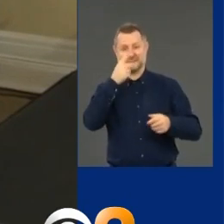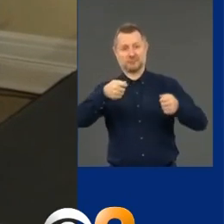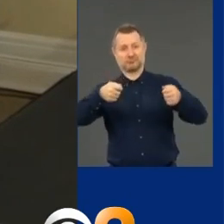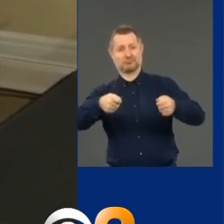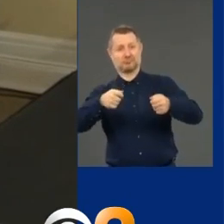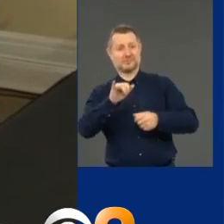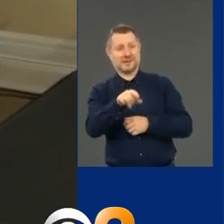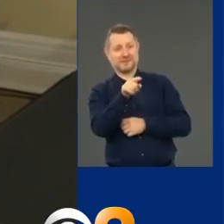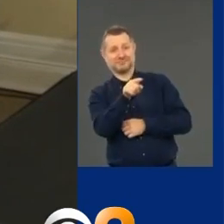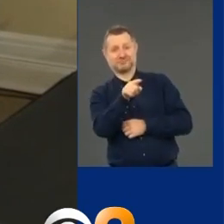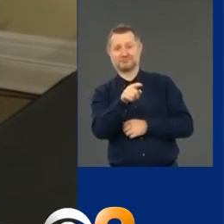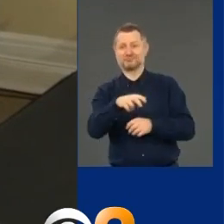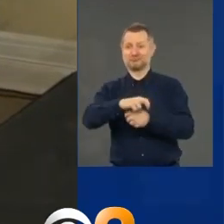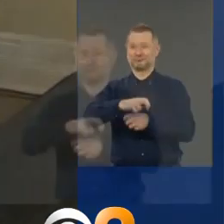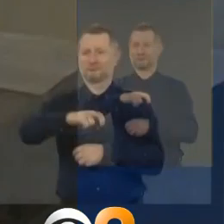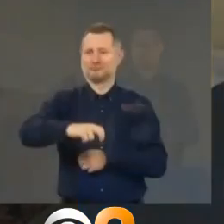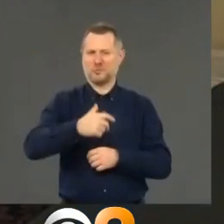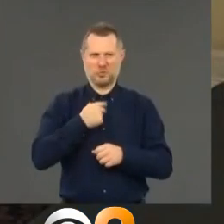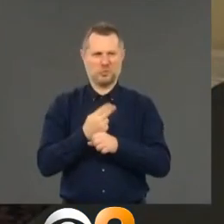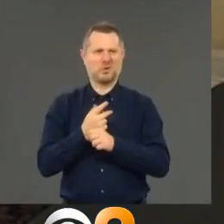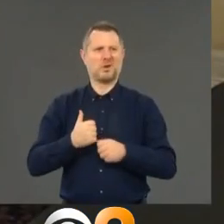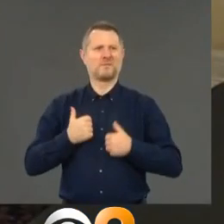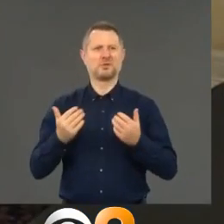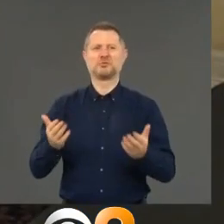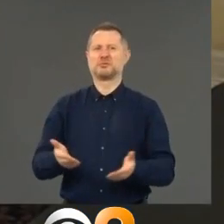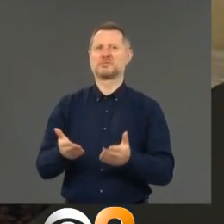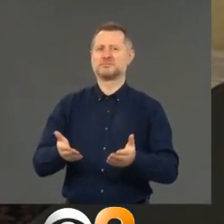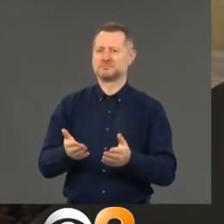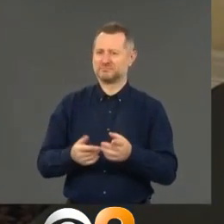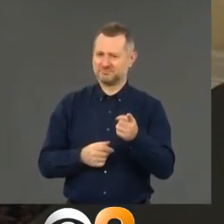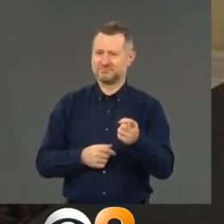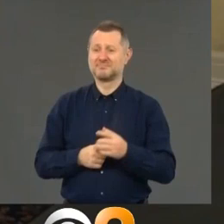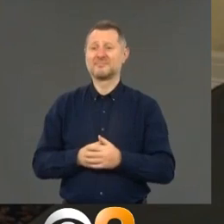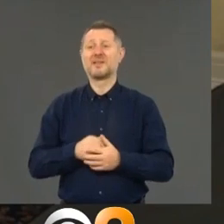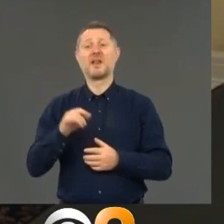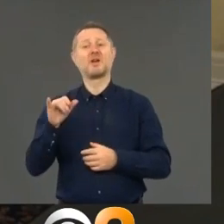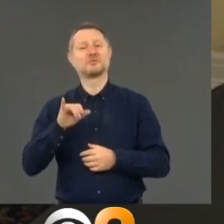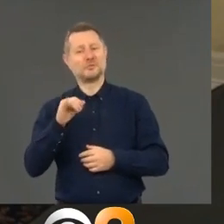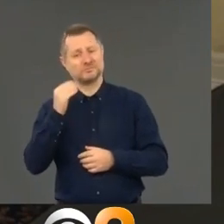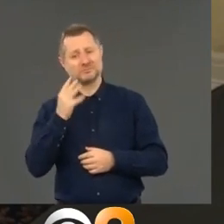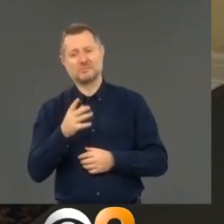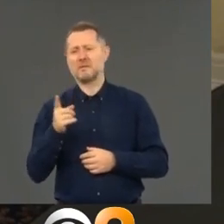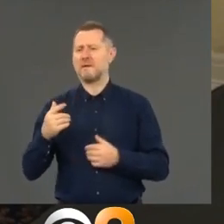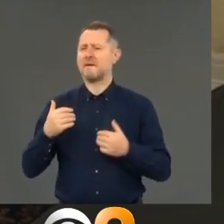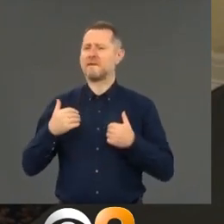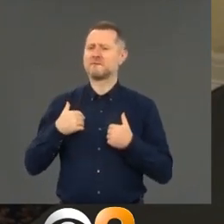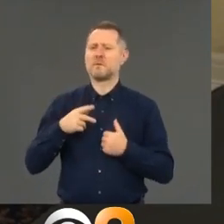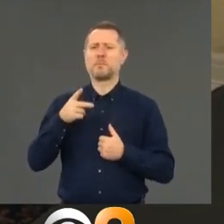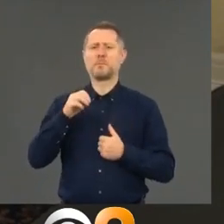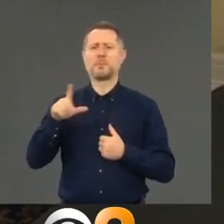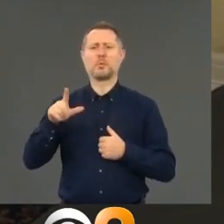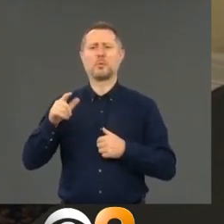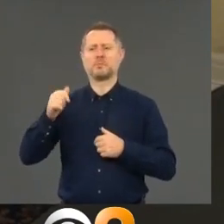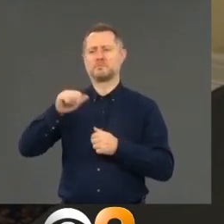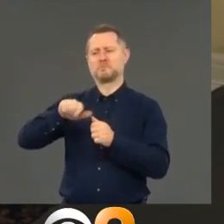he used when he was in this house. It's the wheelchair that he also would go into a pool, which is in the back of the